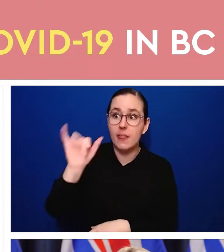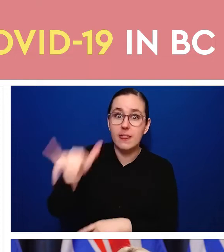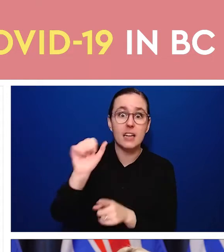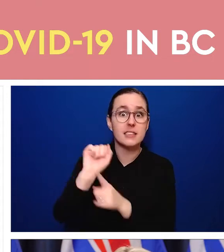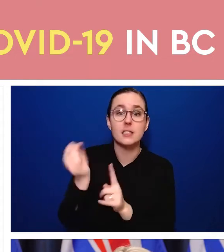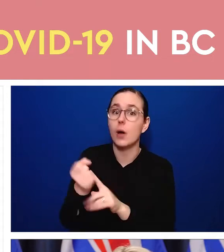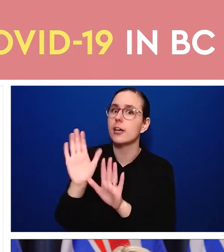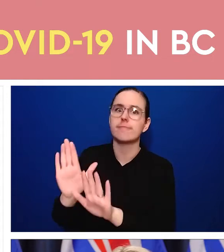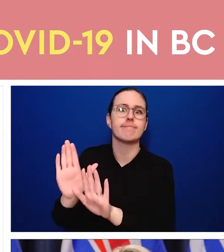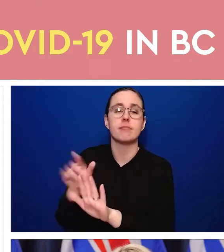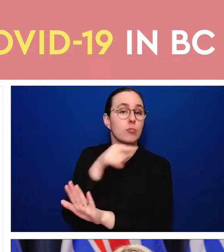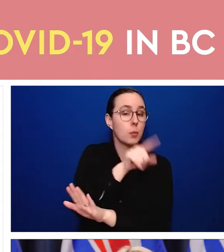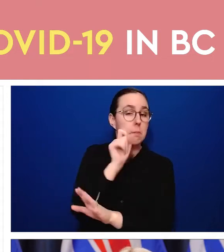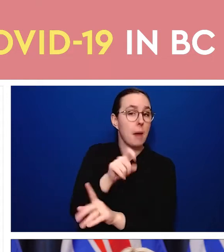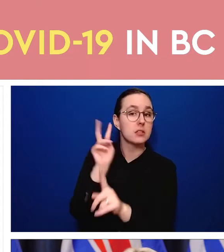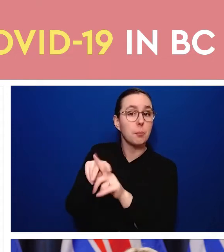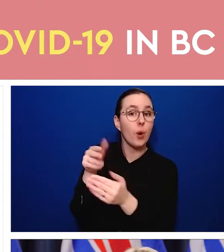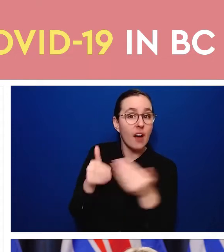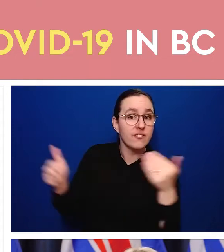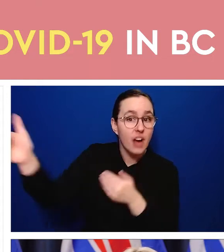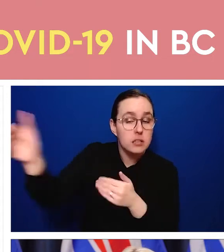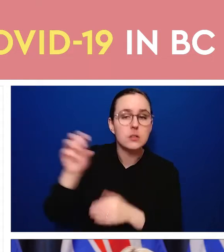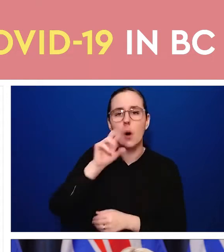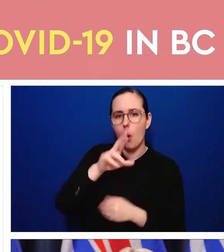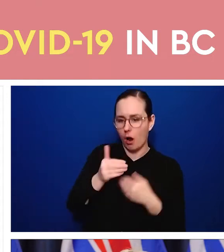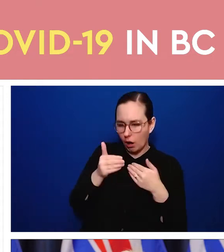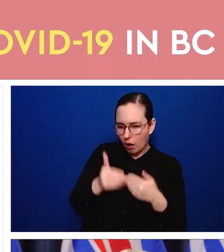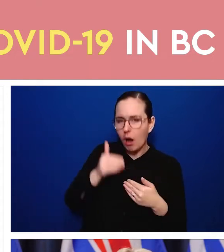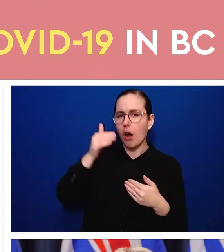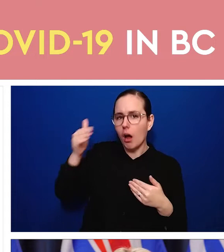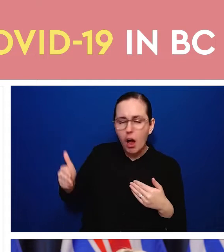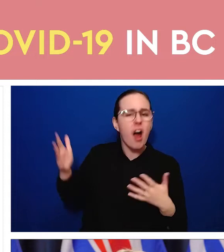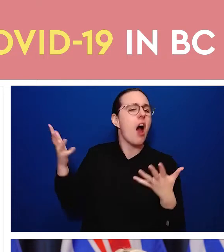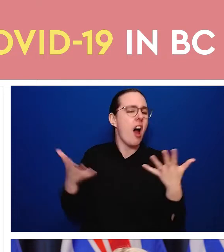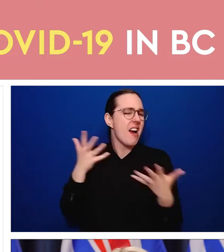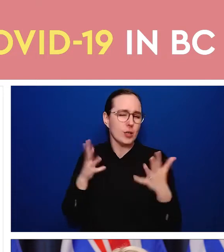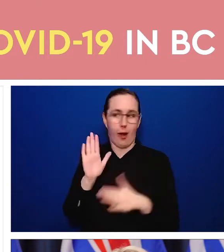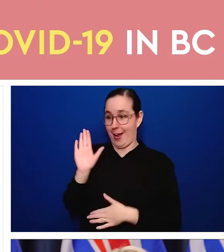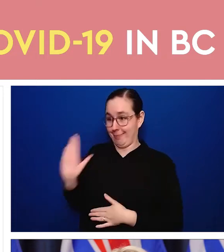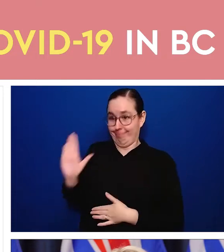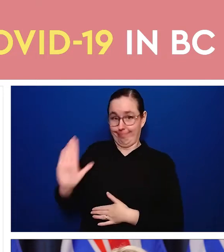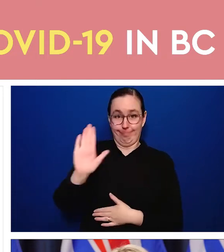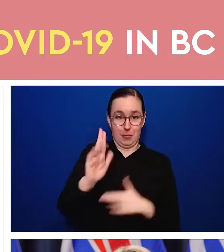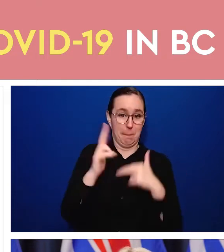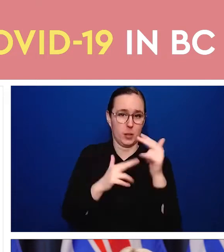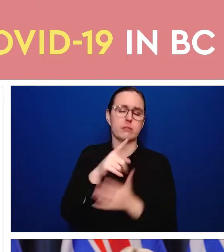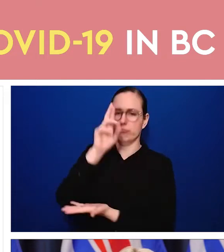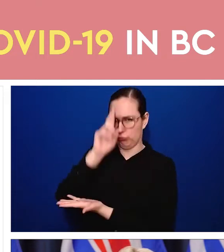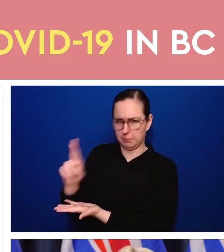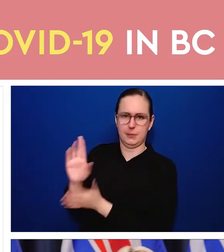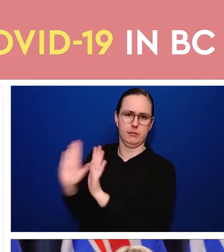out because of need. The requirements for being fully vaccinated will continue to be in place, as